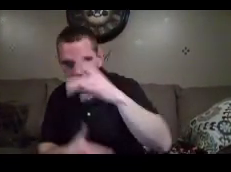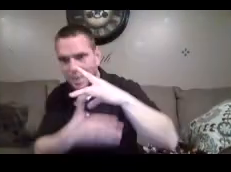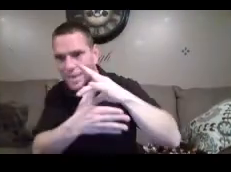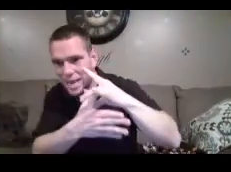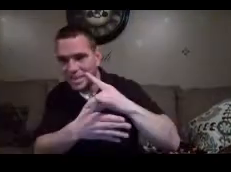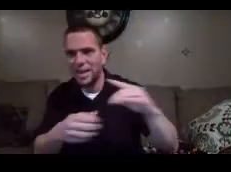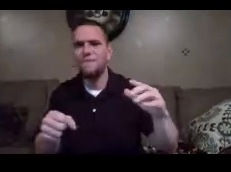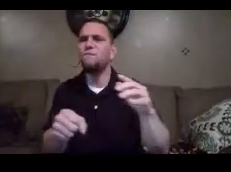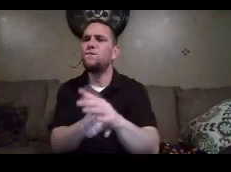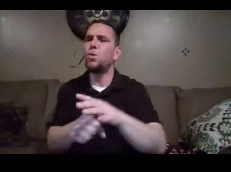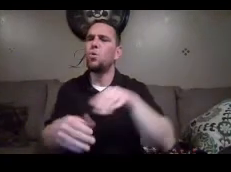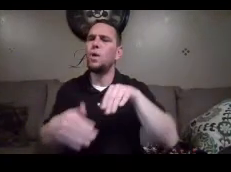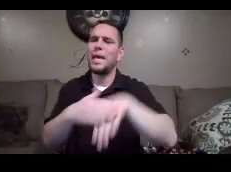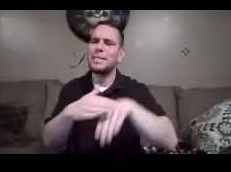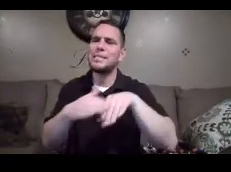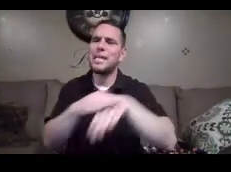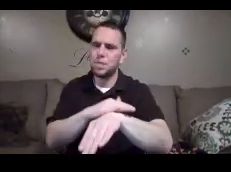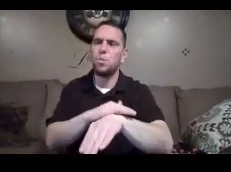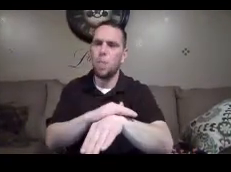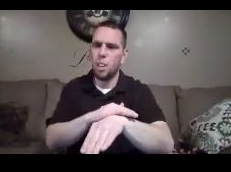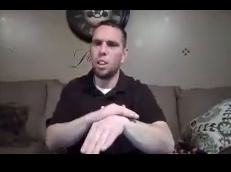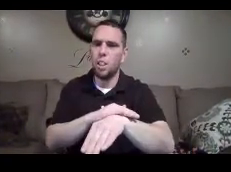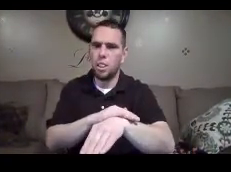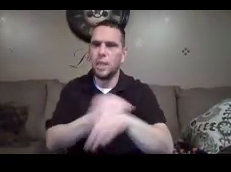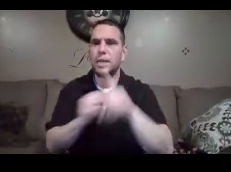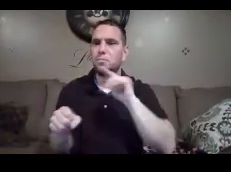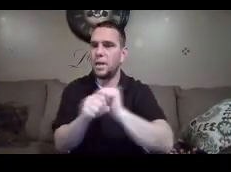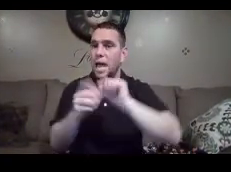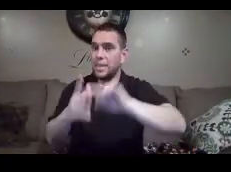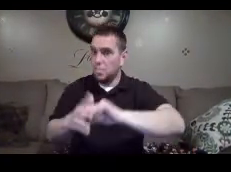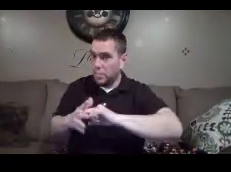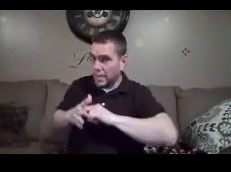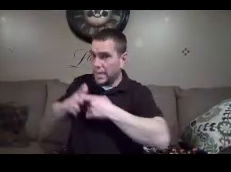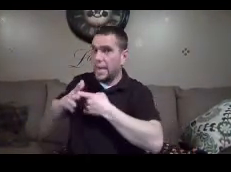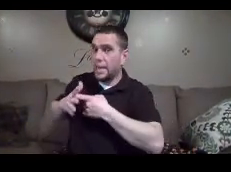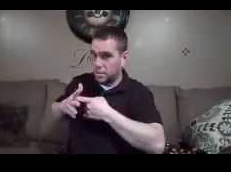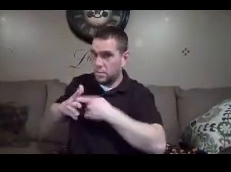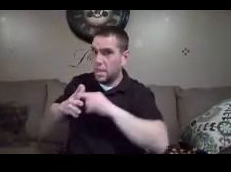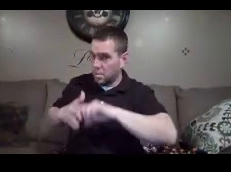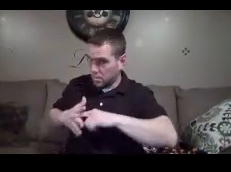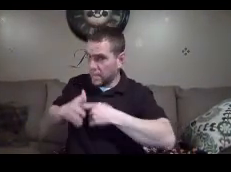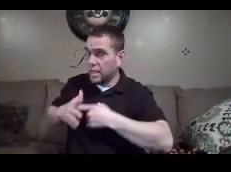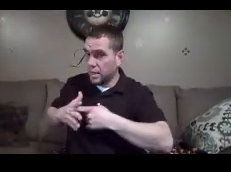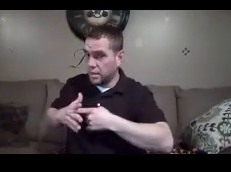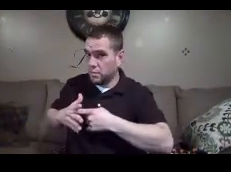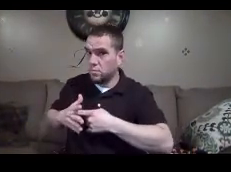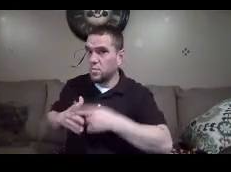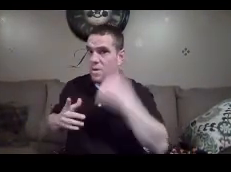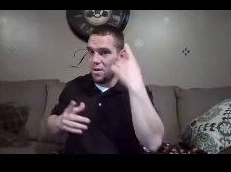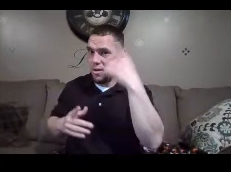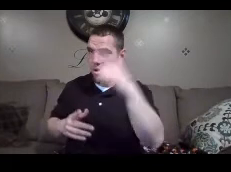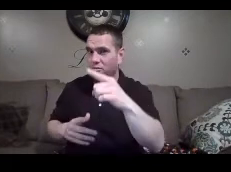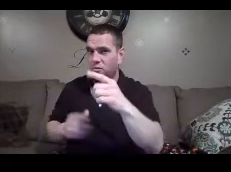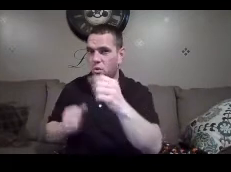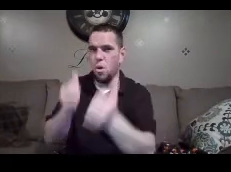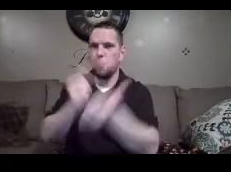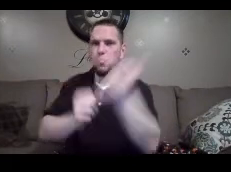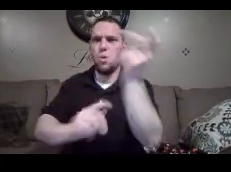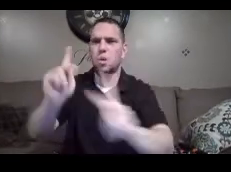accessible at the very beginning for your to impact the largest audience